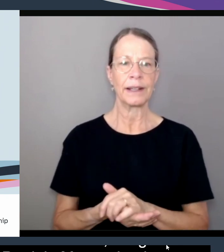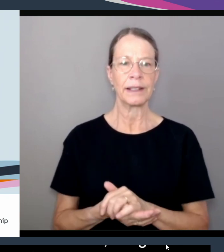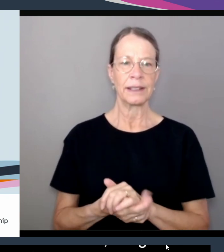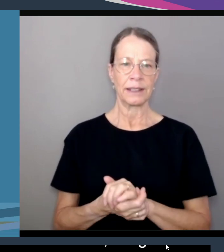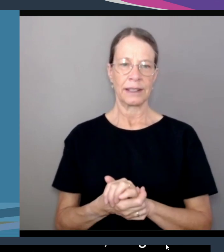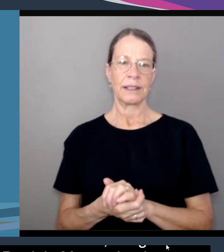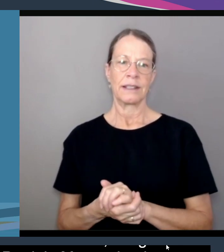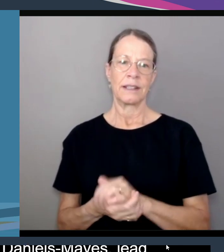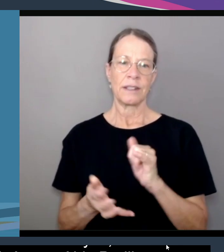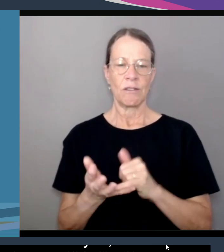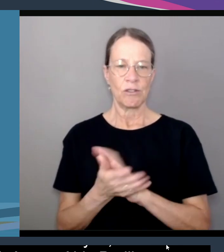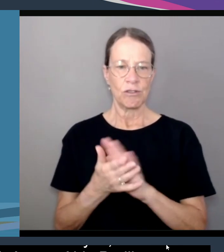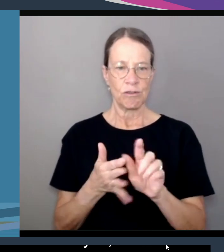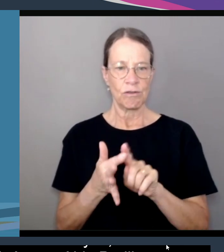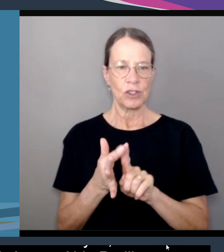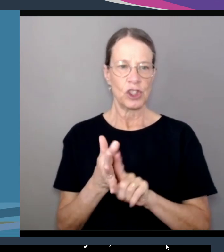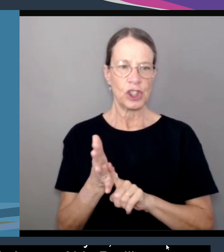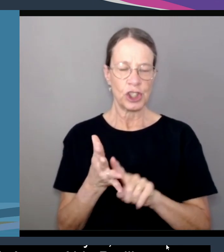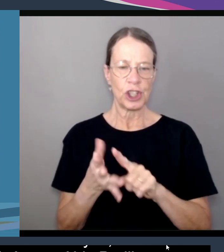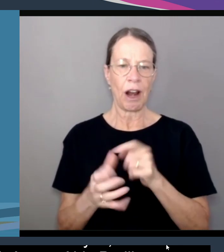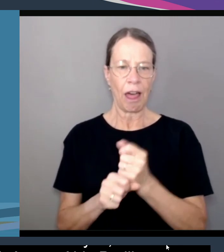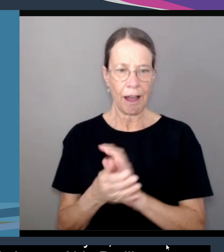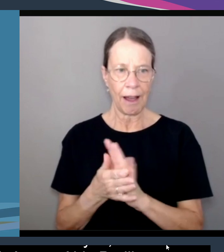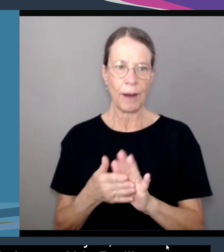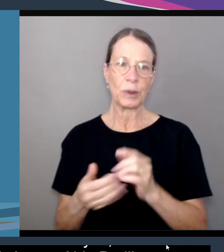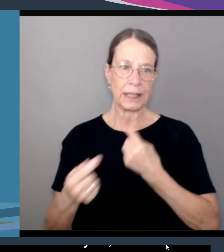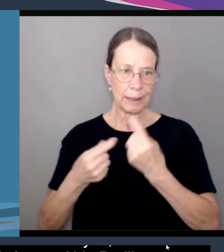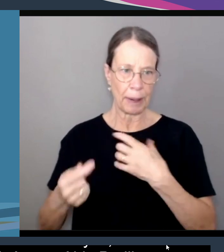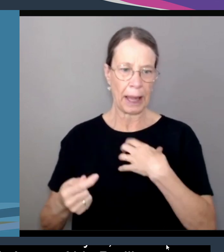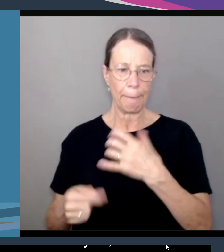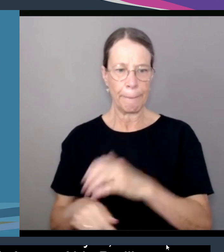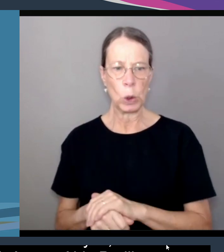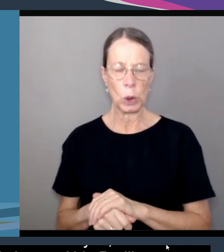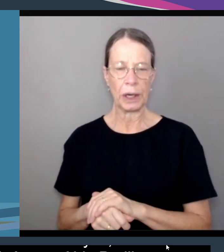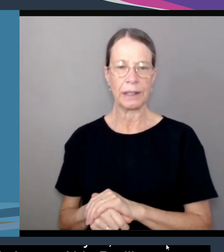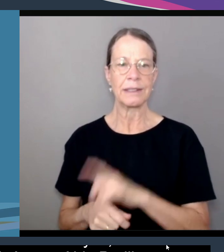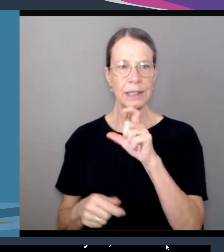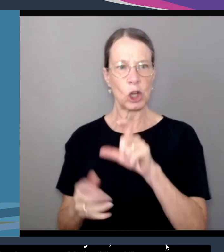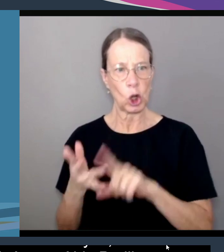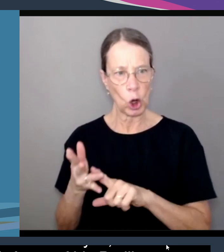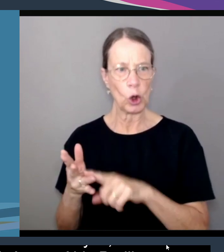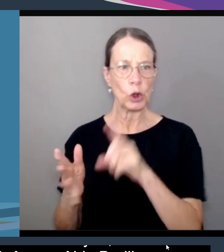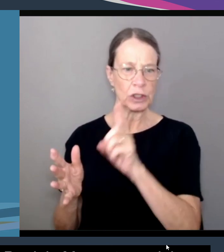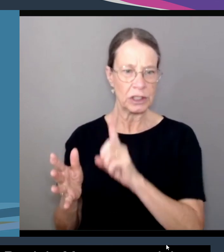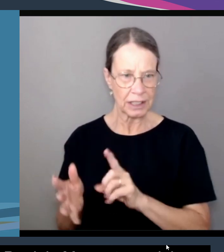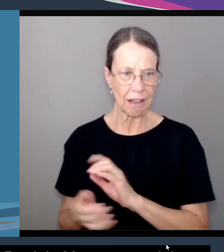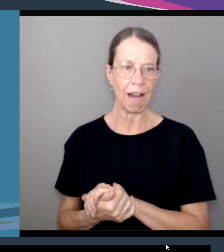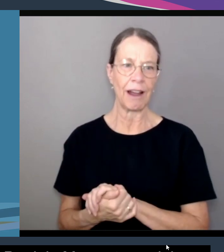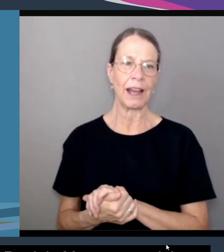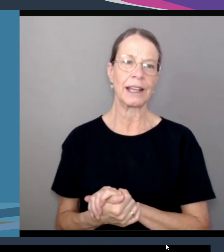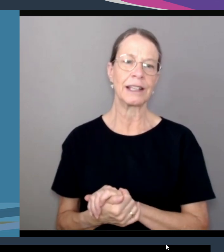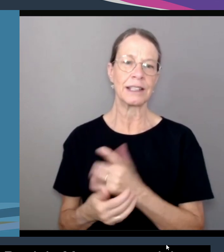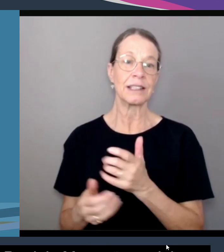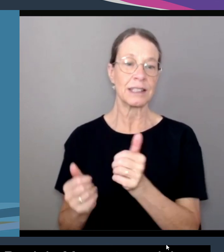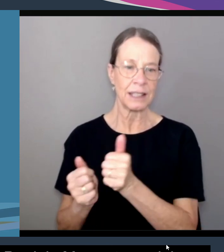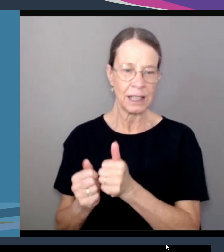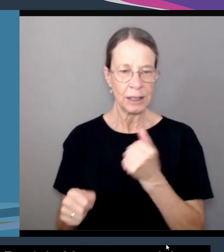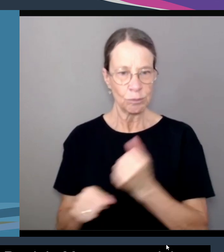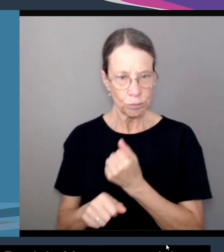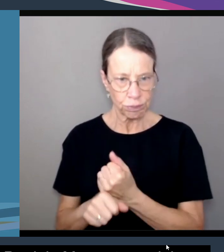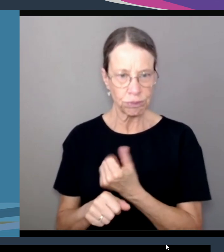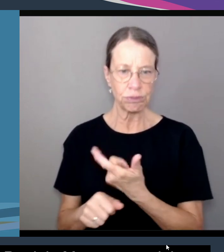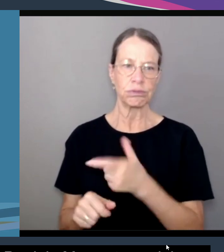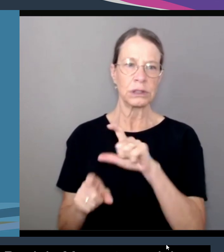project. It's co-designed, it's co-produced, it's very much about cultural safety, it's very much